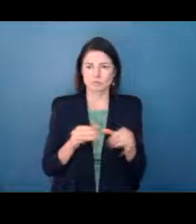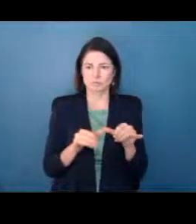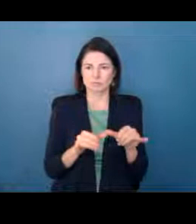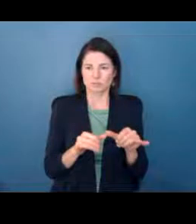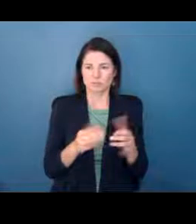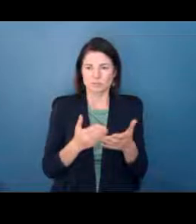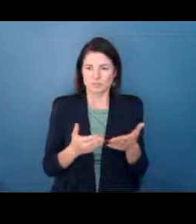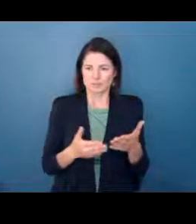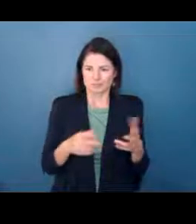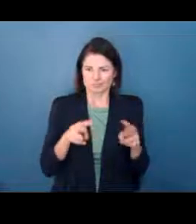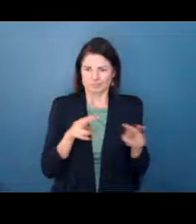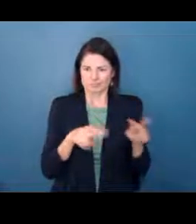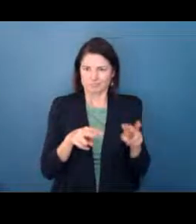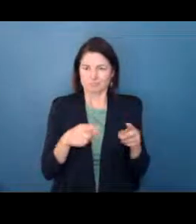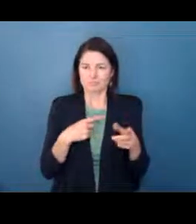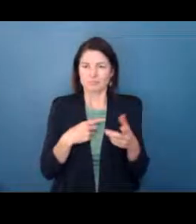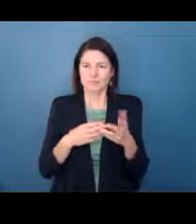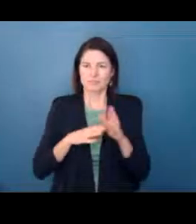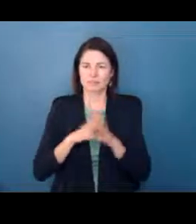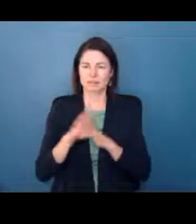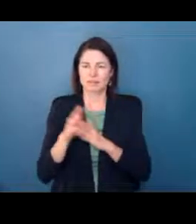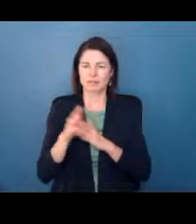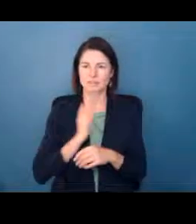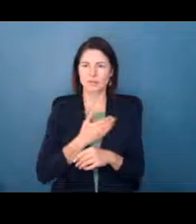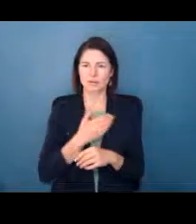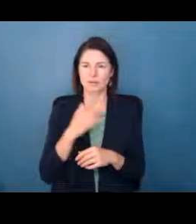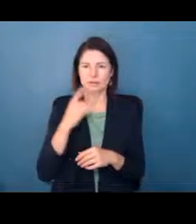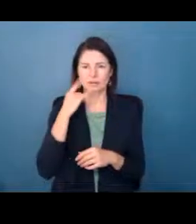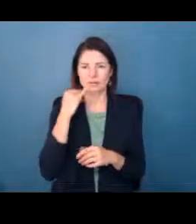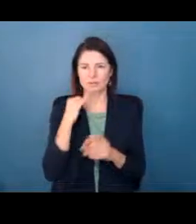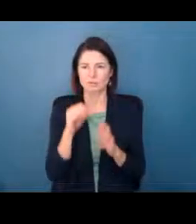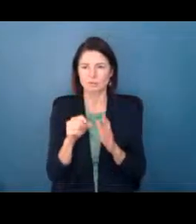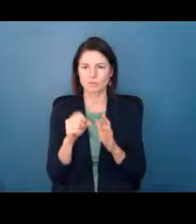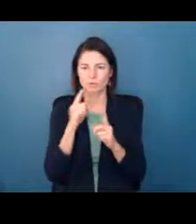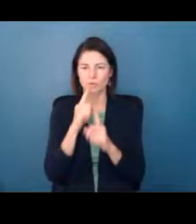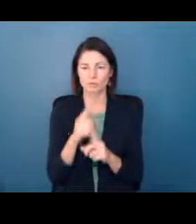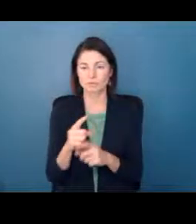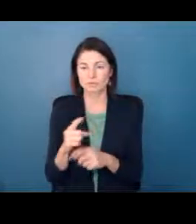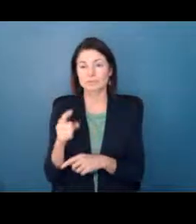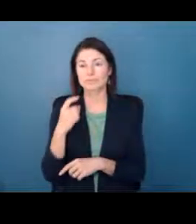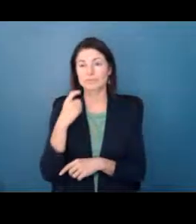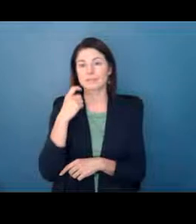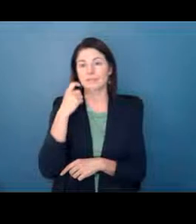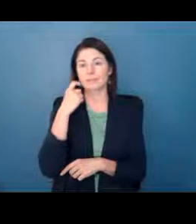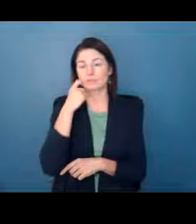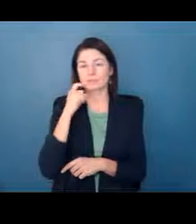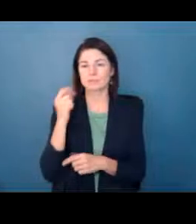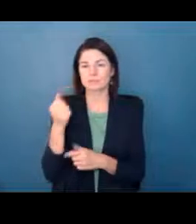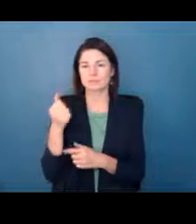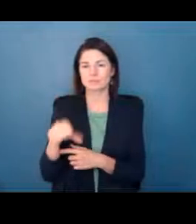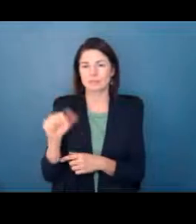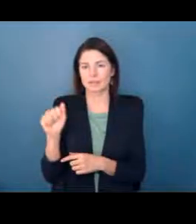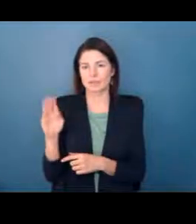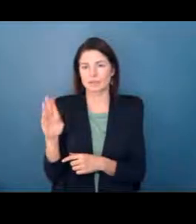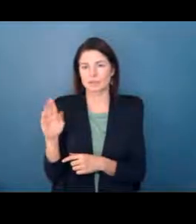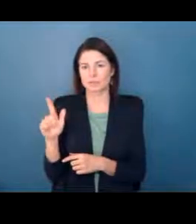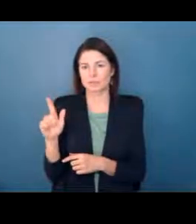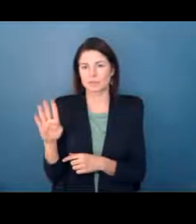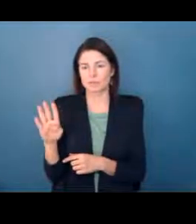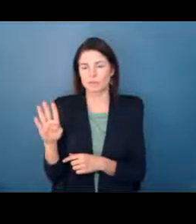climate, health, and equity goals. With Governor Newsom's recent veto of Assemblymember Friedman's AB 2438, which would have